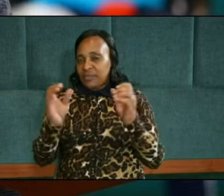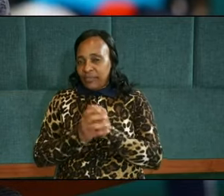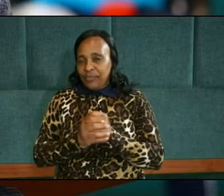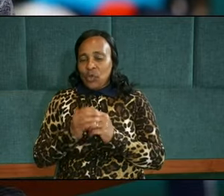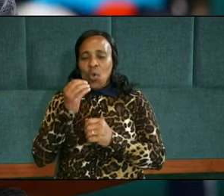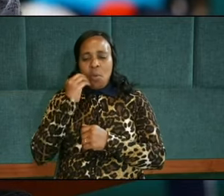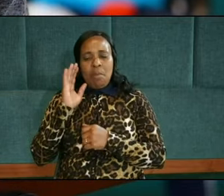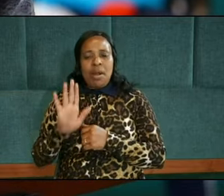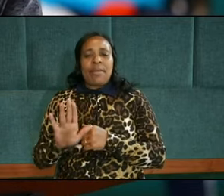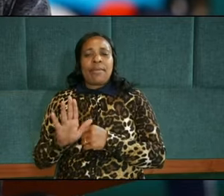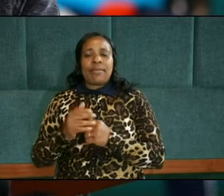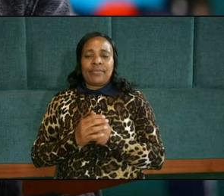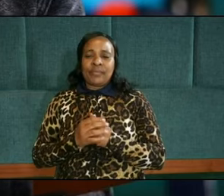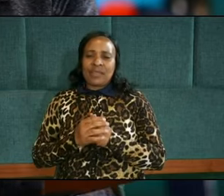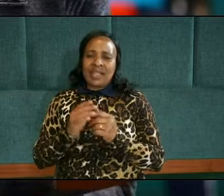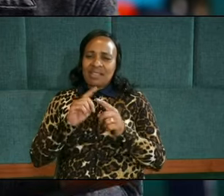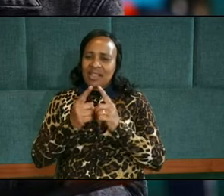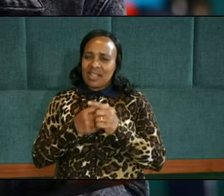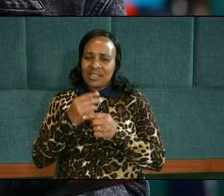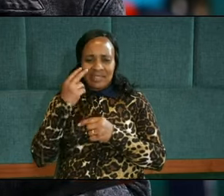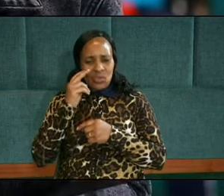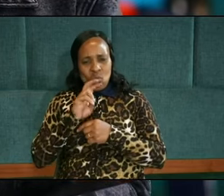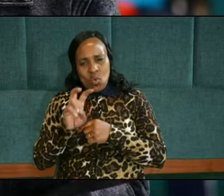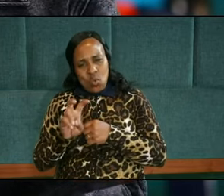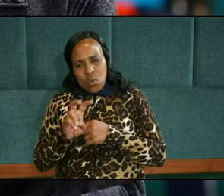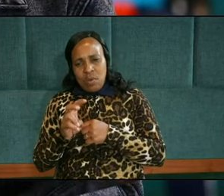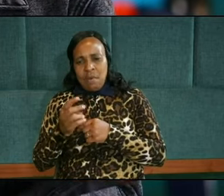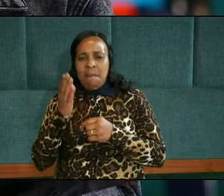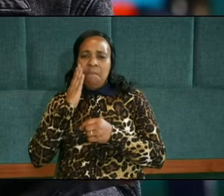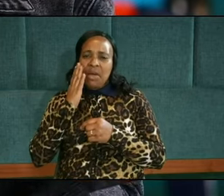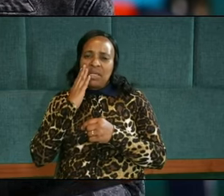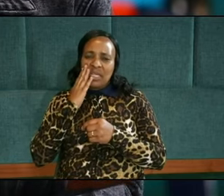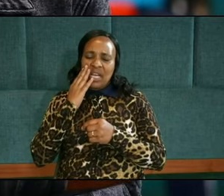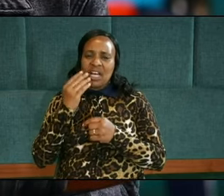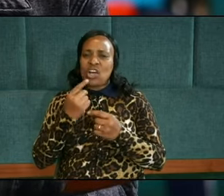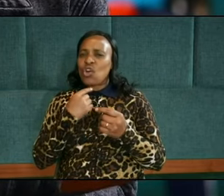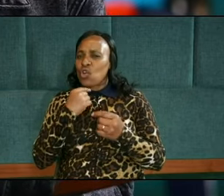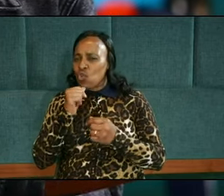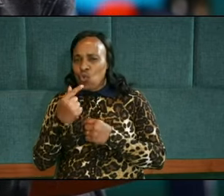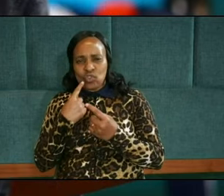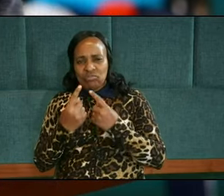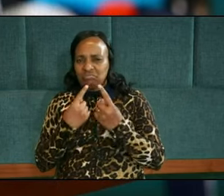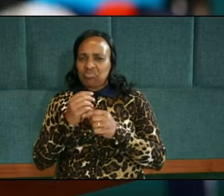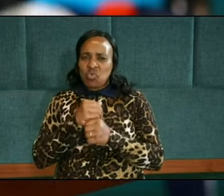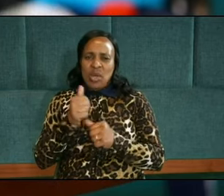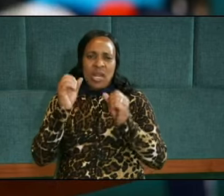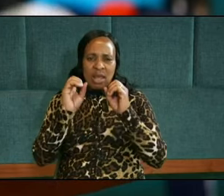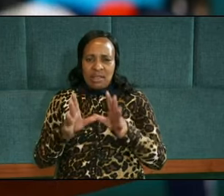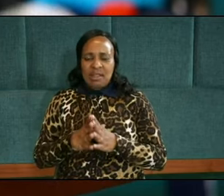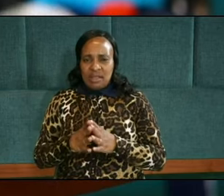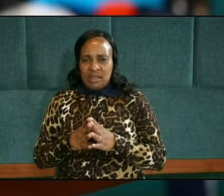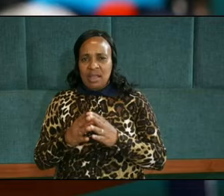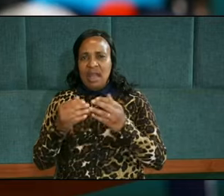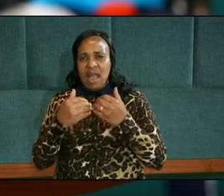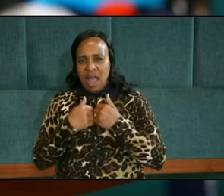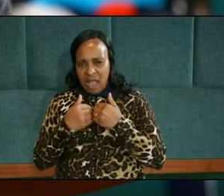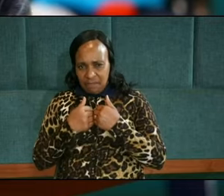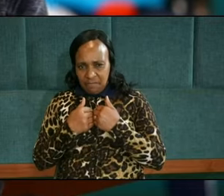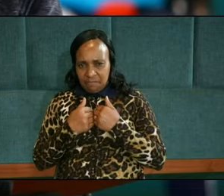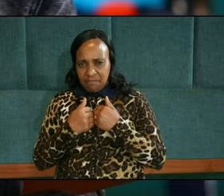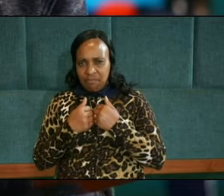at home. And she also noticed that the mother was not sleeping very well. She had nightmares at